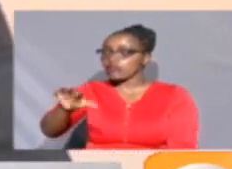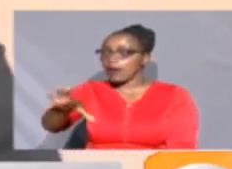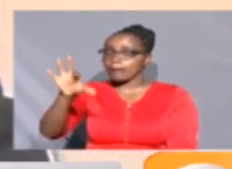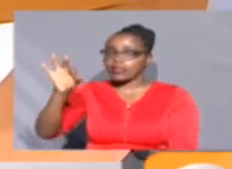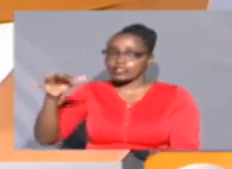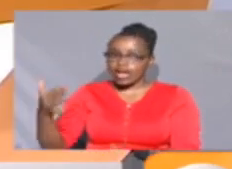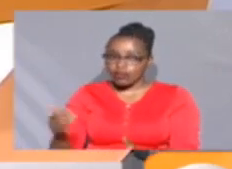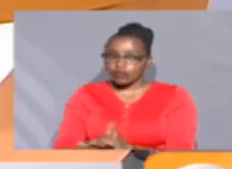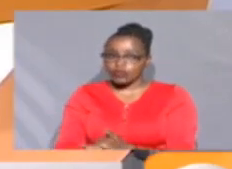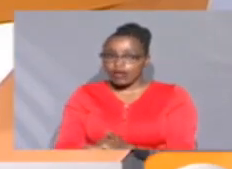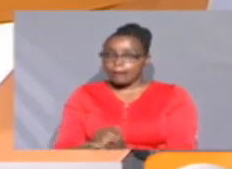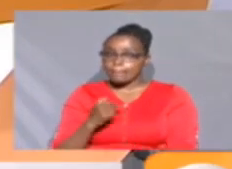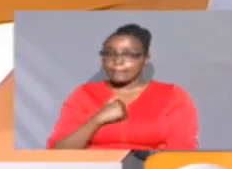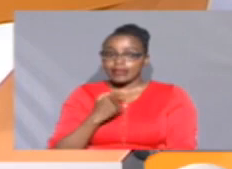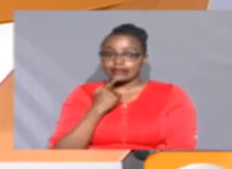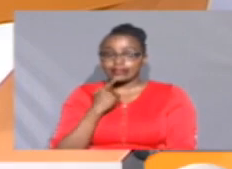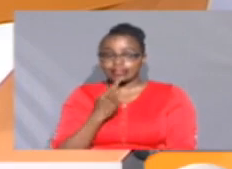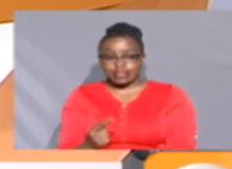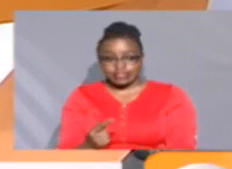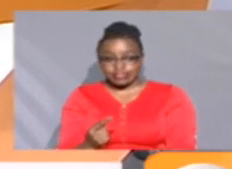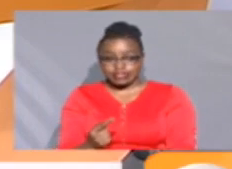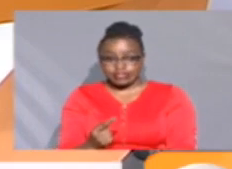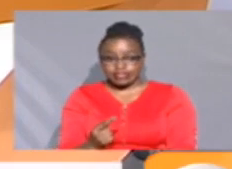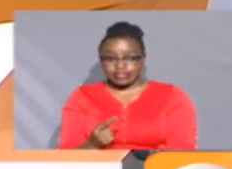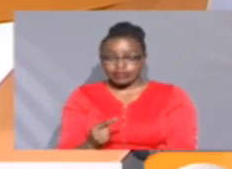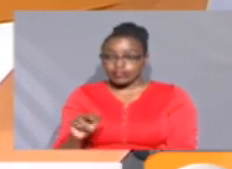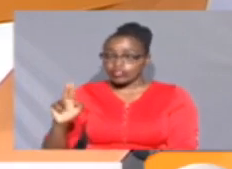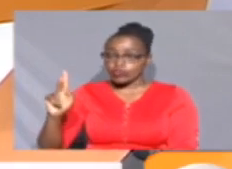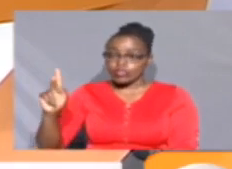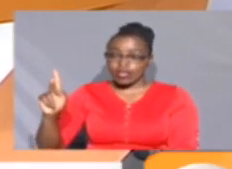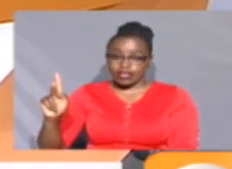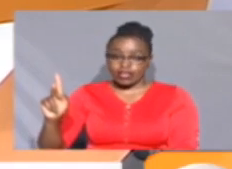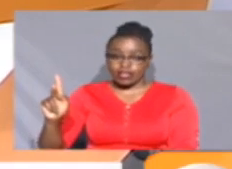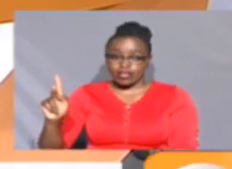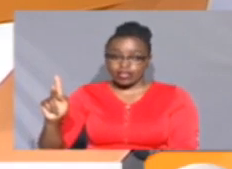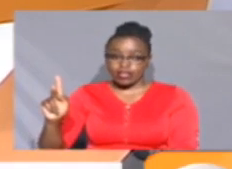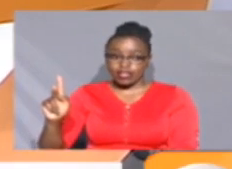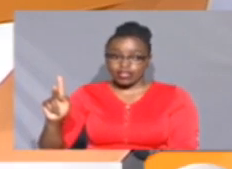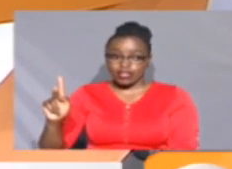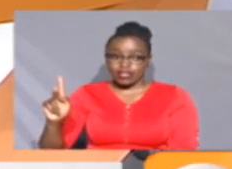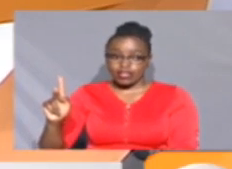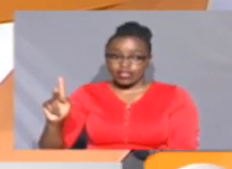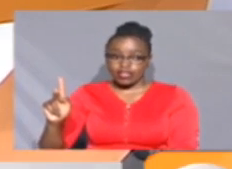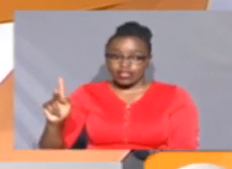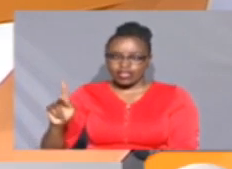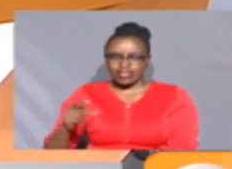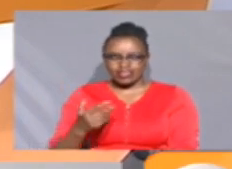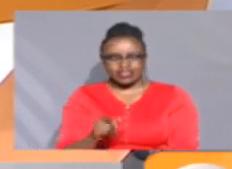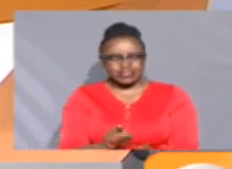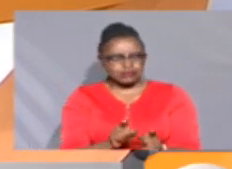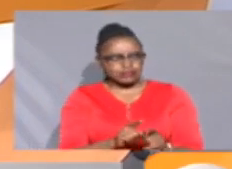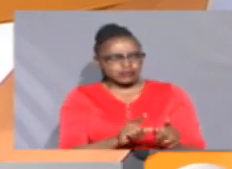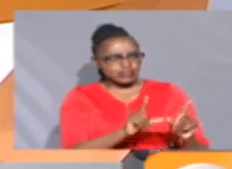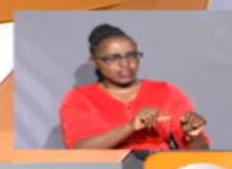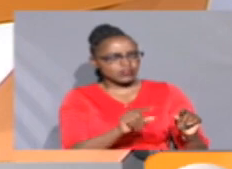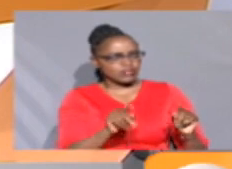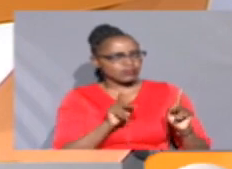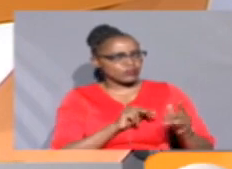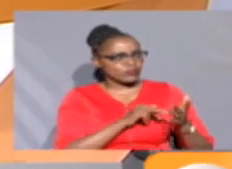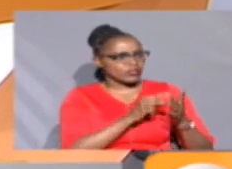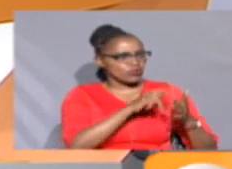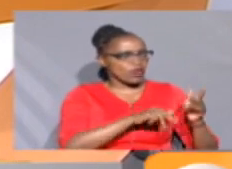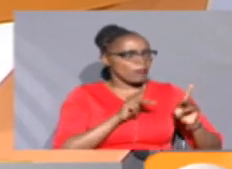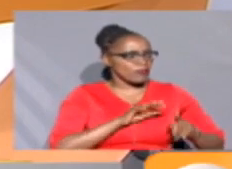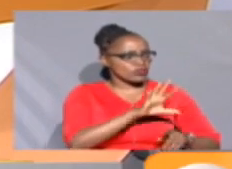issue abroad, about small. I'm telling you, abroad in the UK. I mean, when you say it's a small people, what do you mean? Like small people? People should be